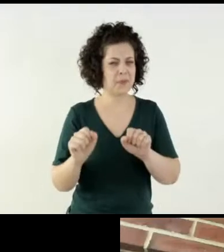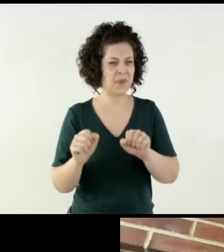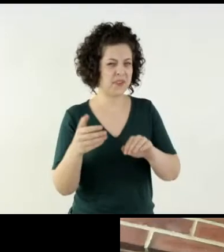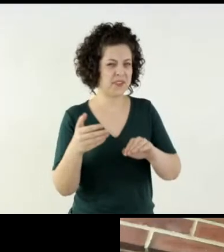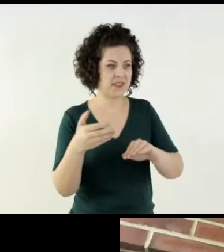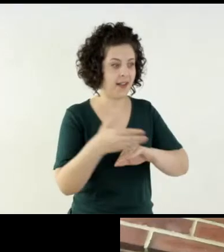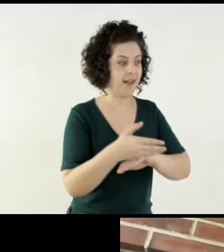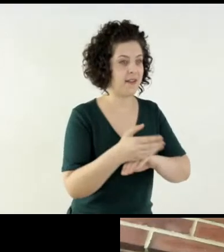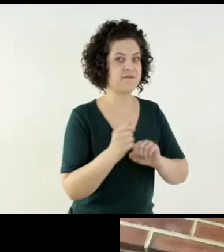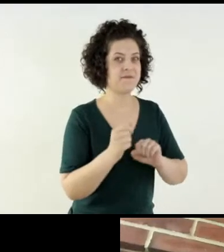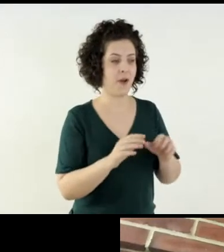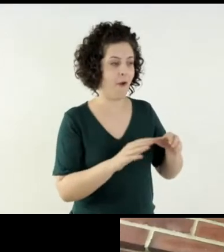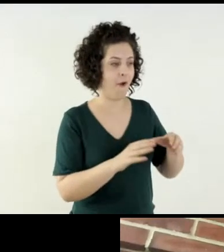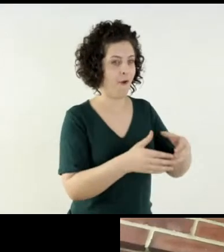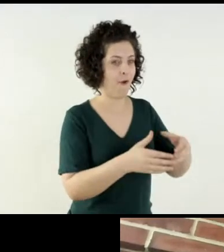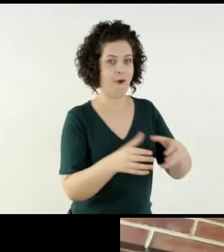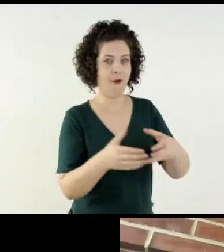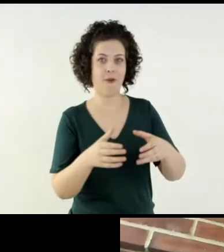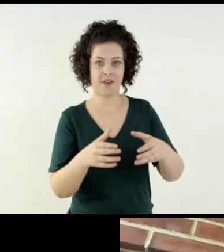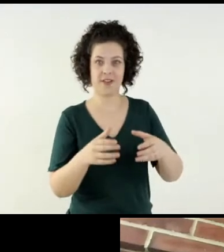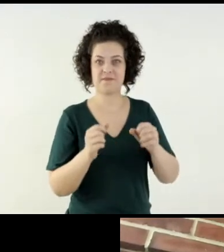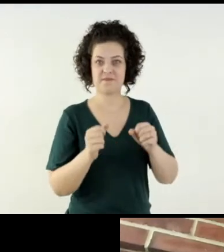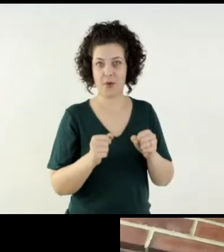had access to it.